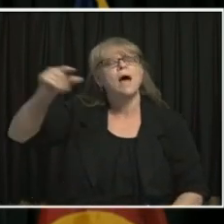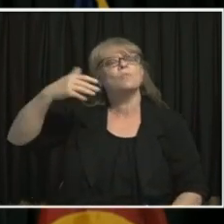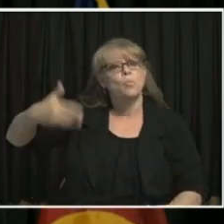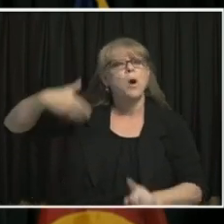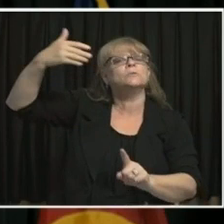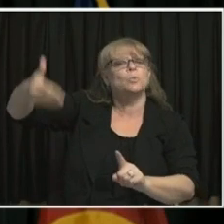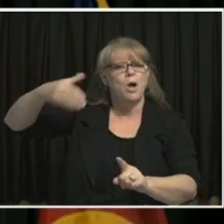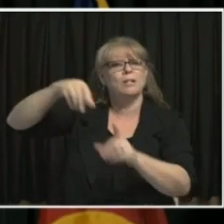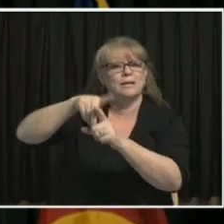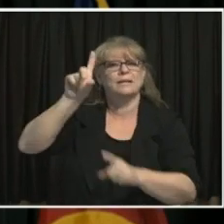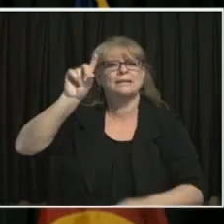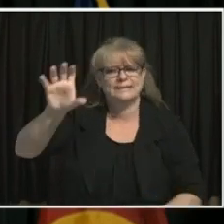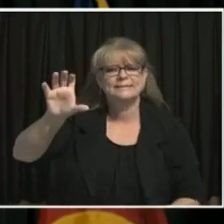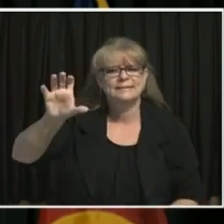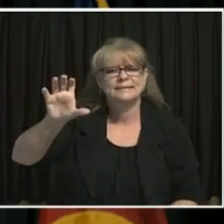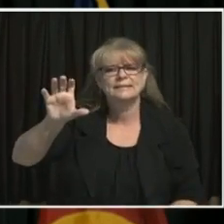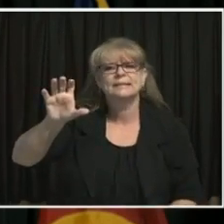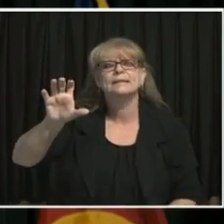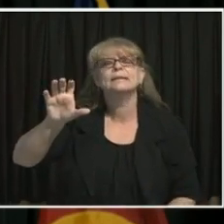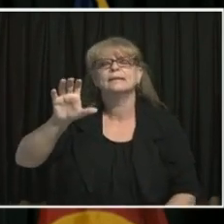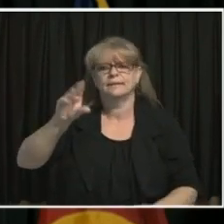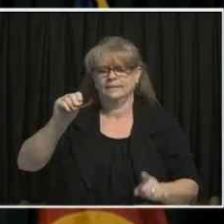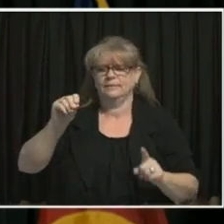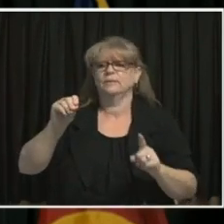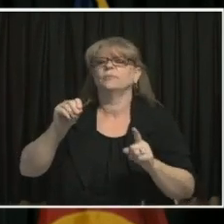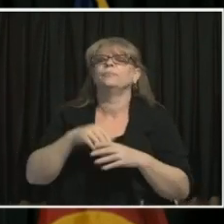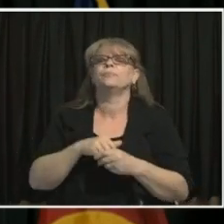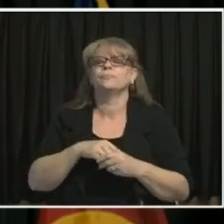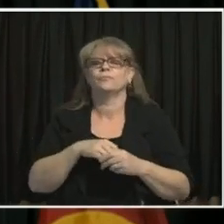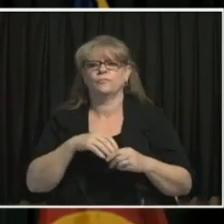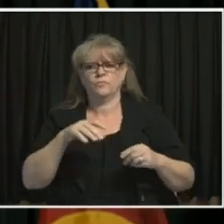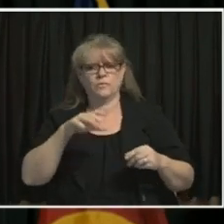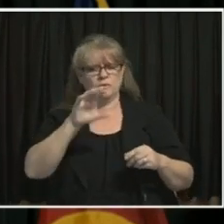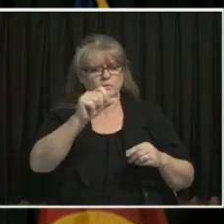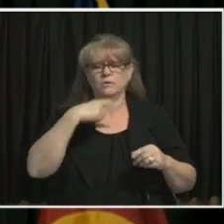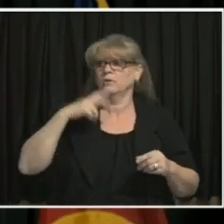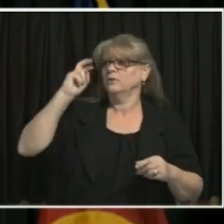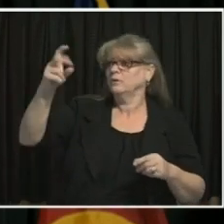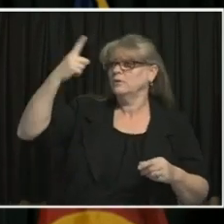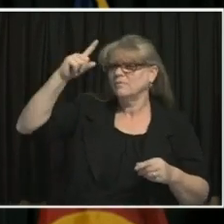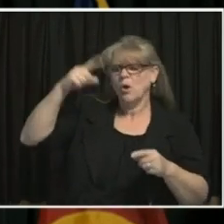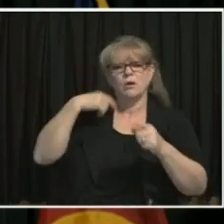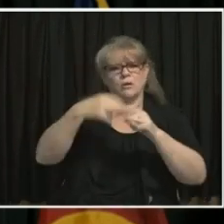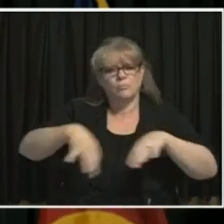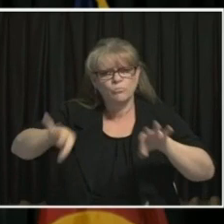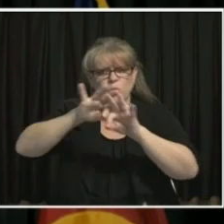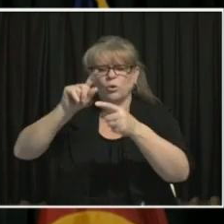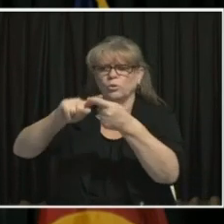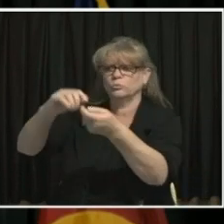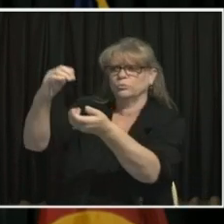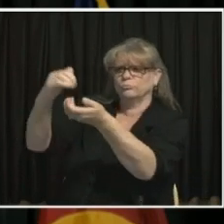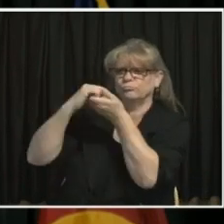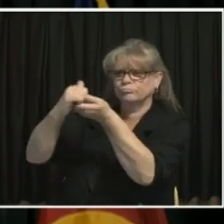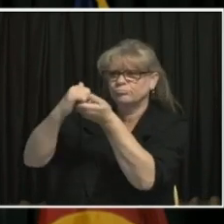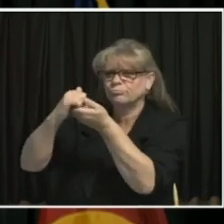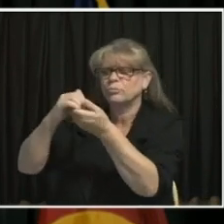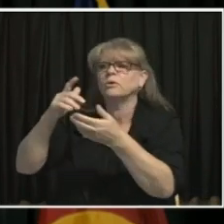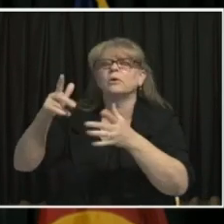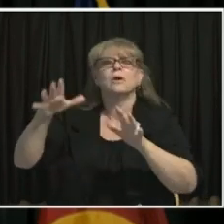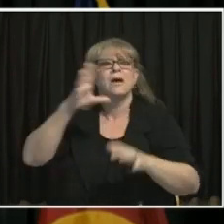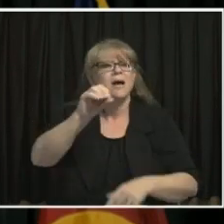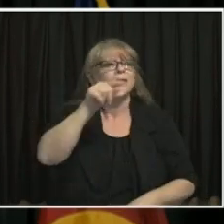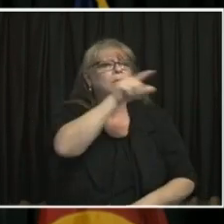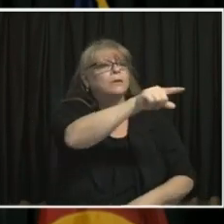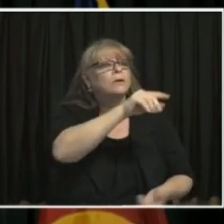other areas and healthcare workers who volunteered in New York will have to do. I'll be going on a commercial flight, wearing a